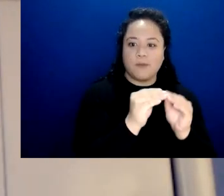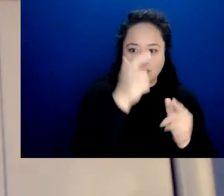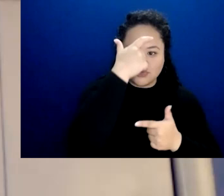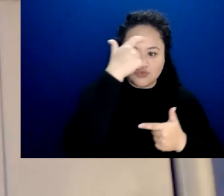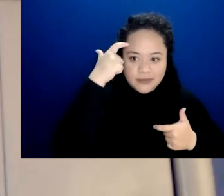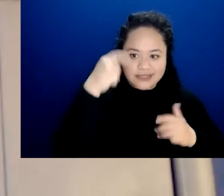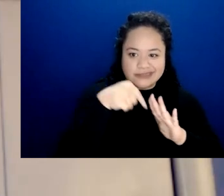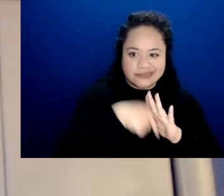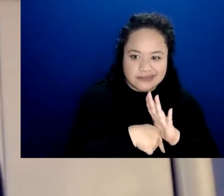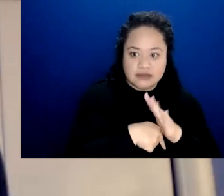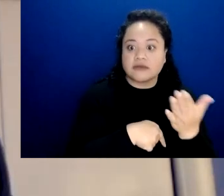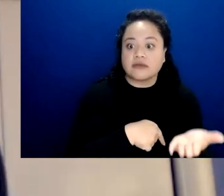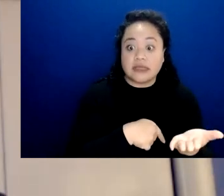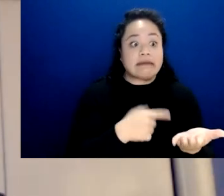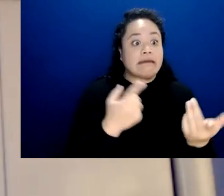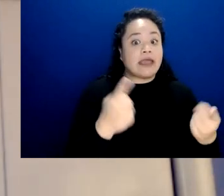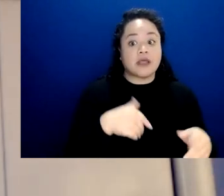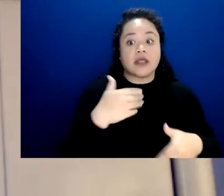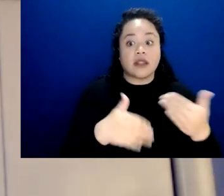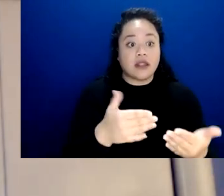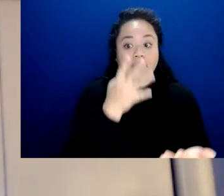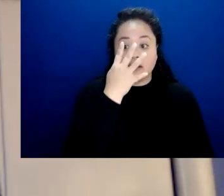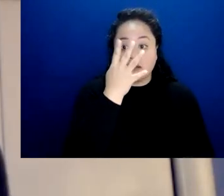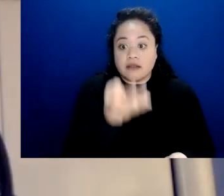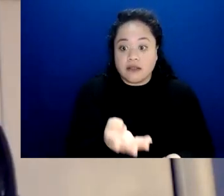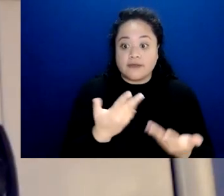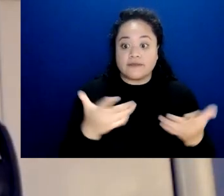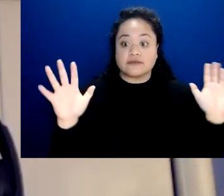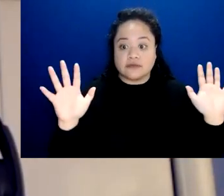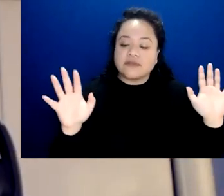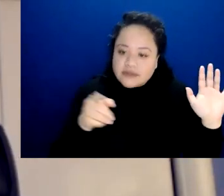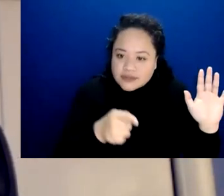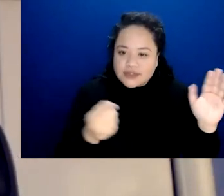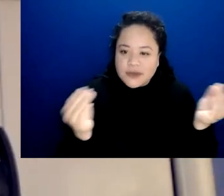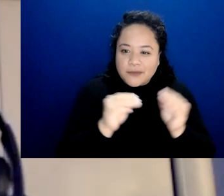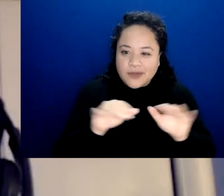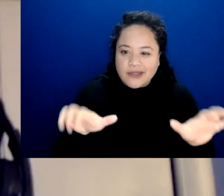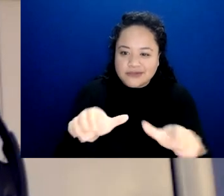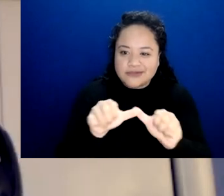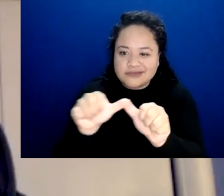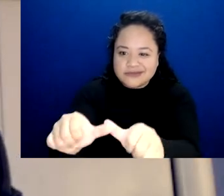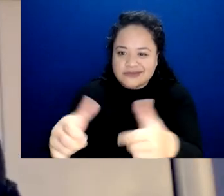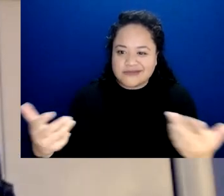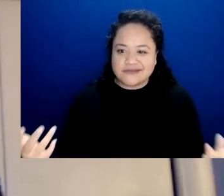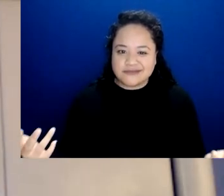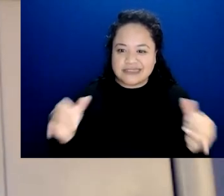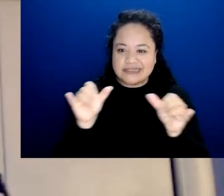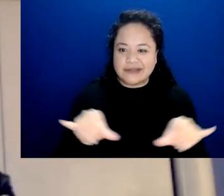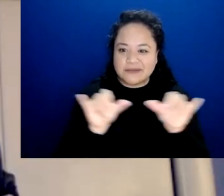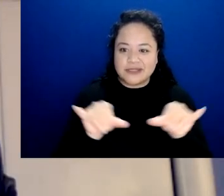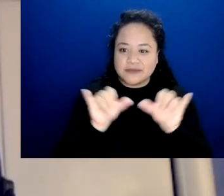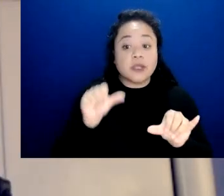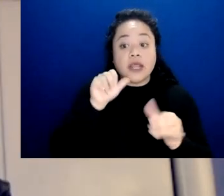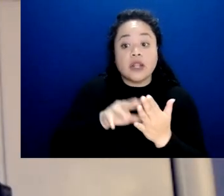recidivism if somebody does continue to engage in these behaviors that they never had a chance to unlearn. And not just unlearn, but then learn new behaviors